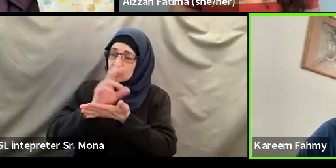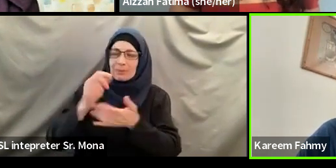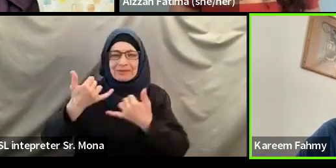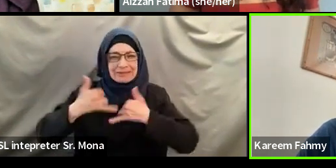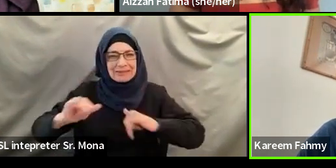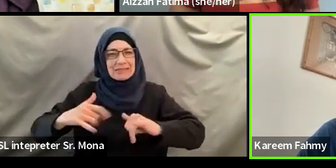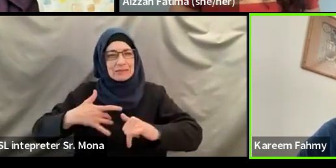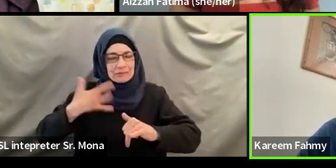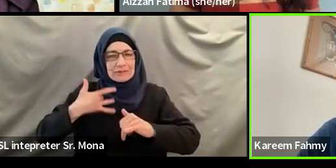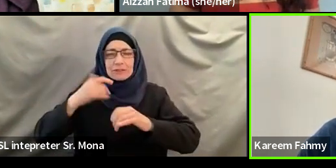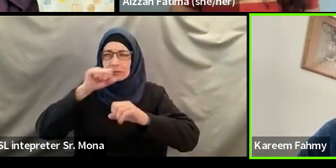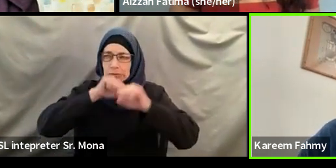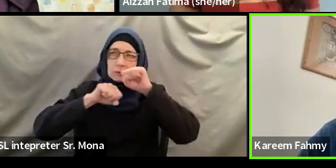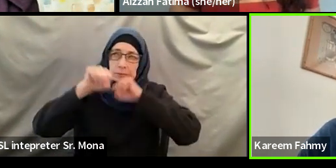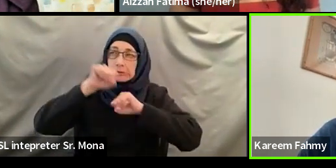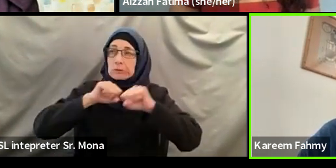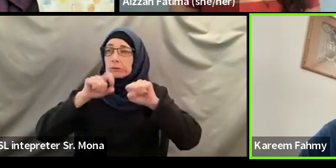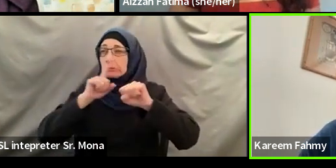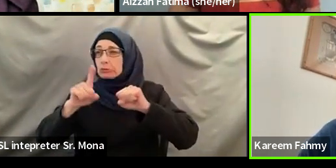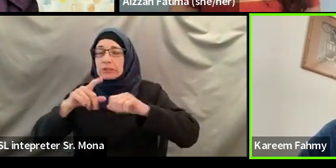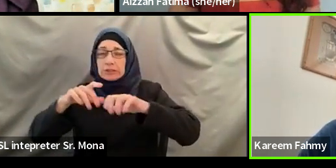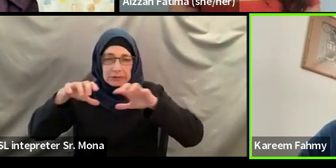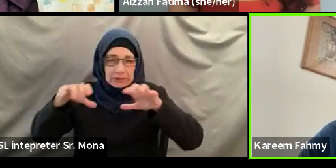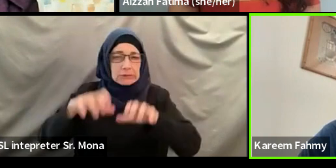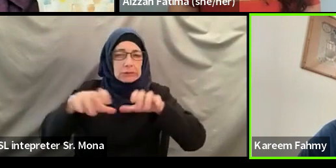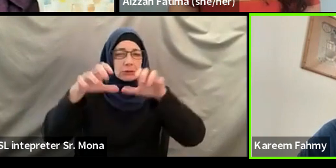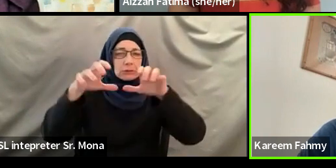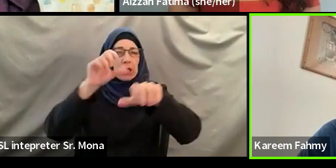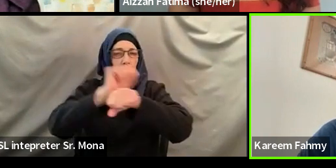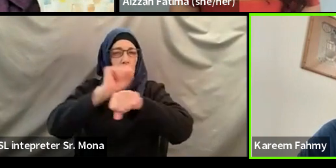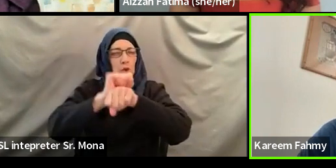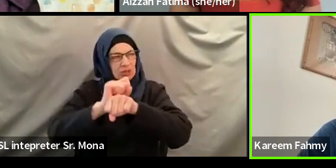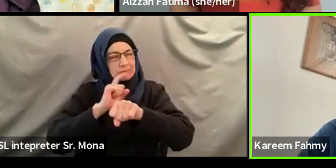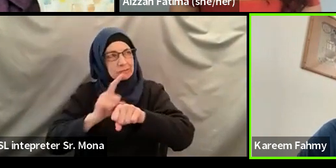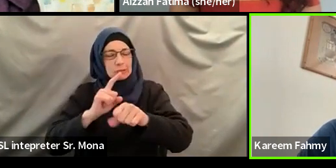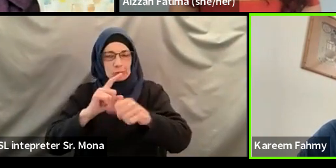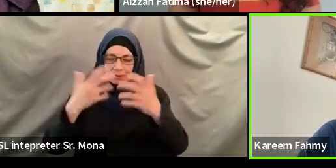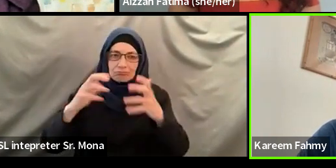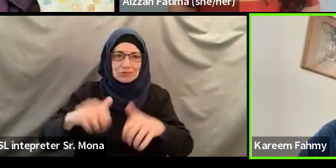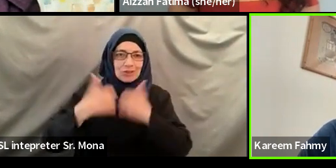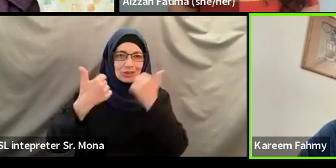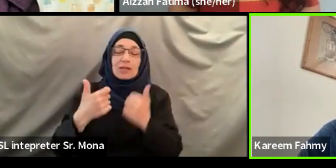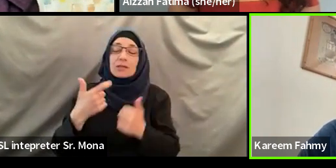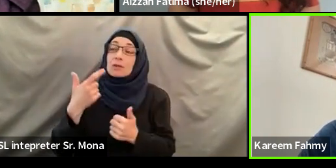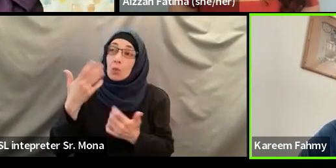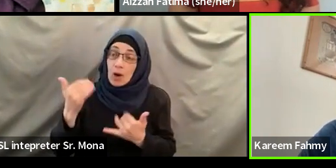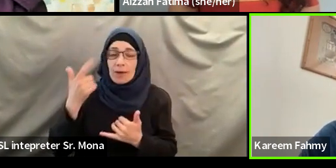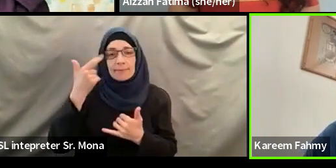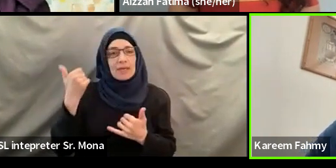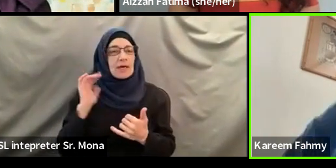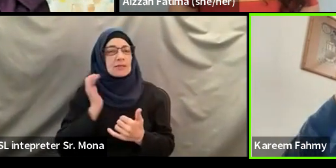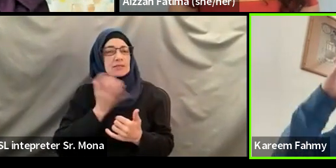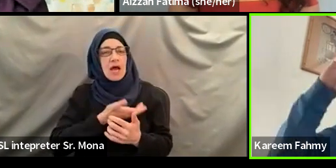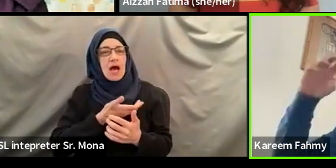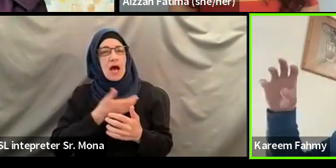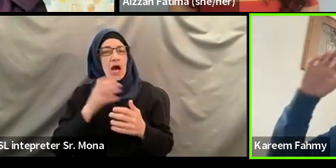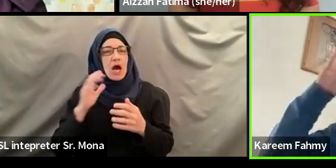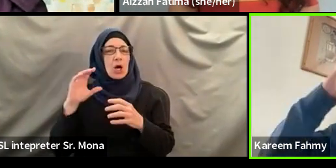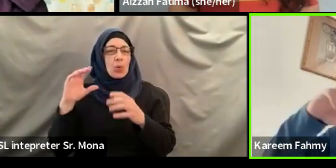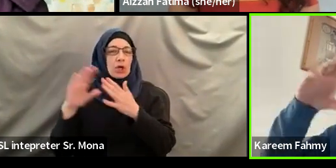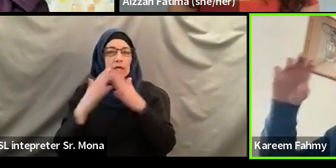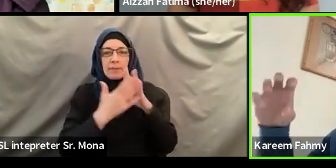only because I think our community specifically is still very much in a dismantling process of sort